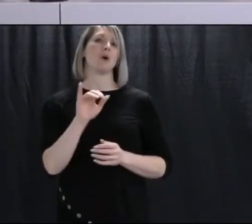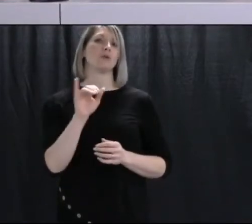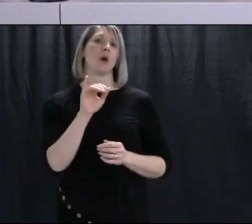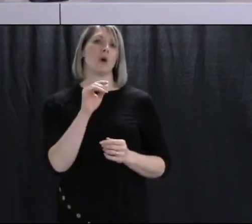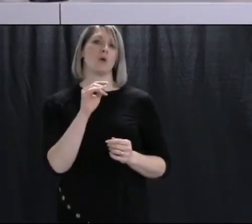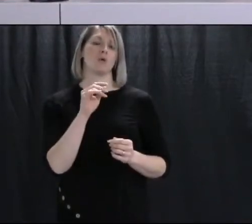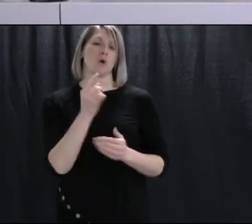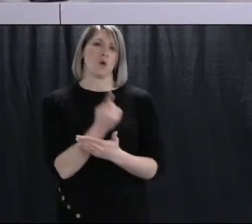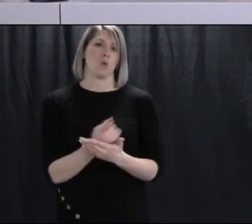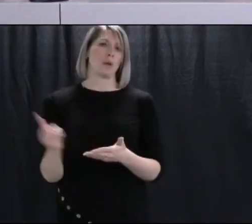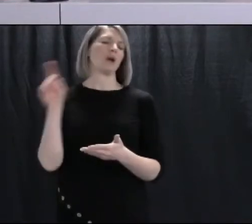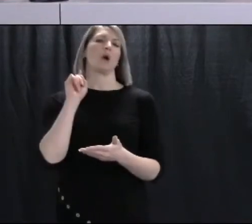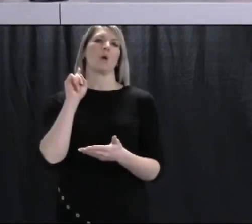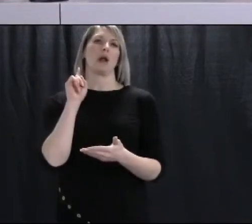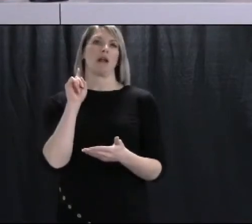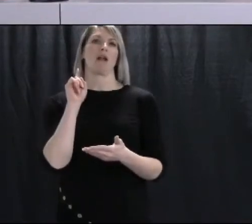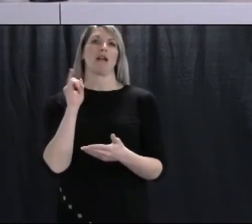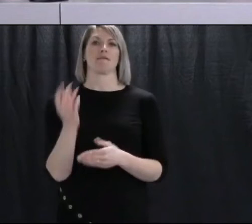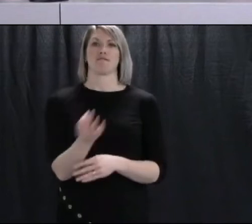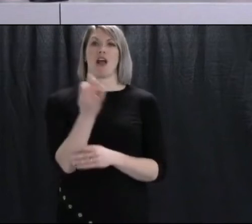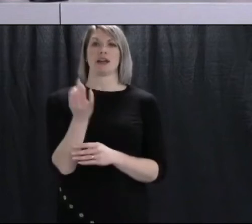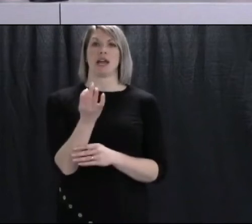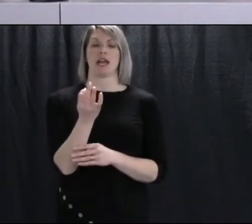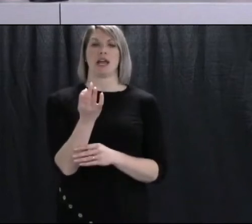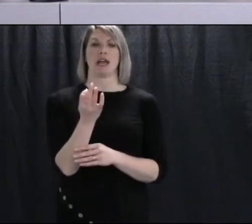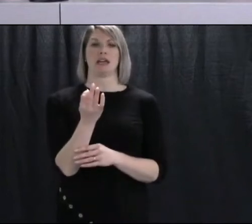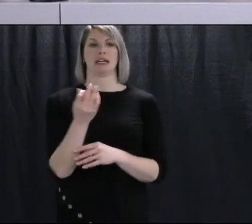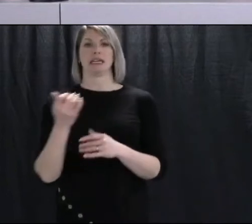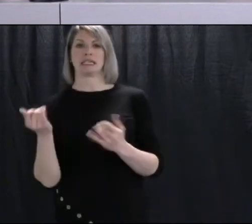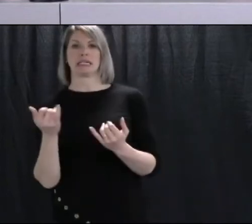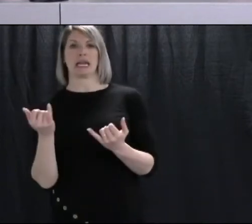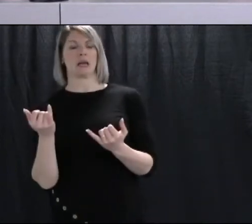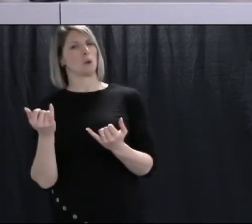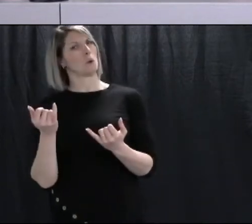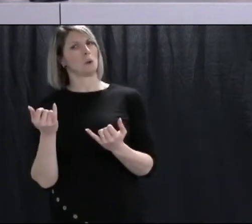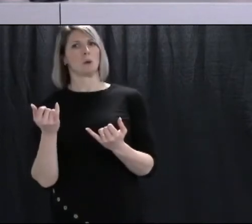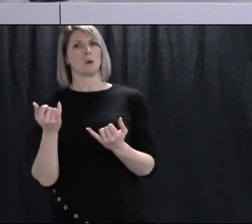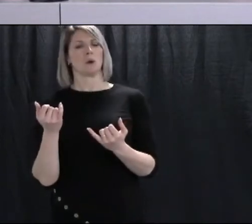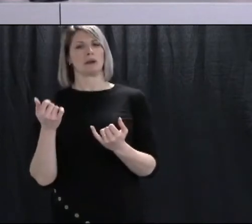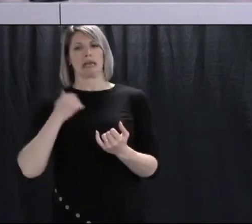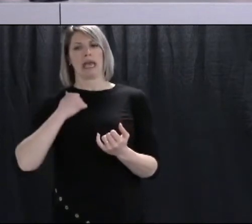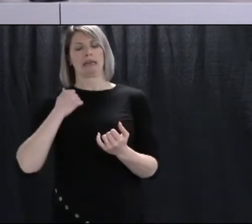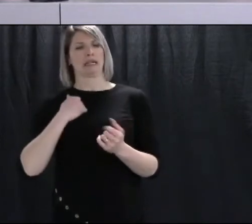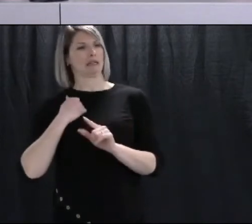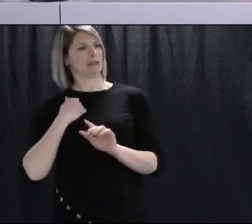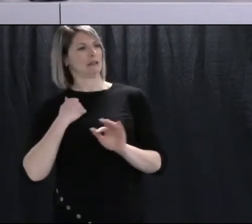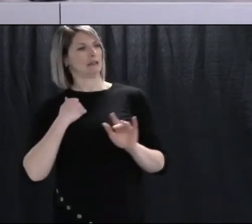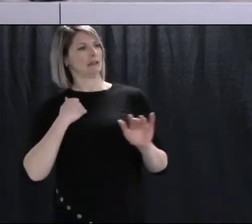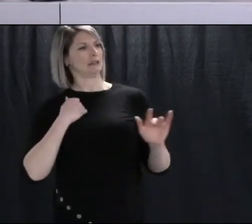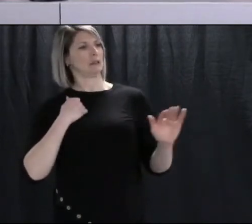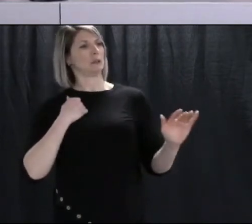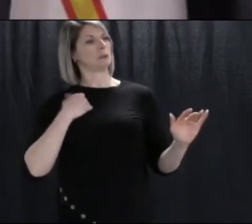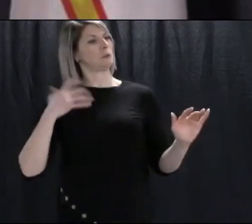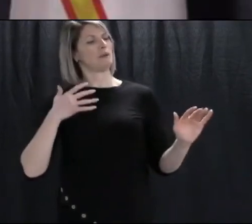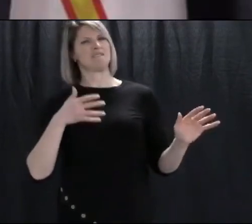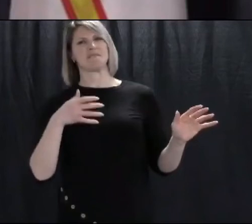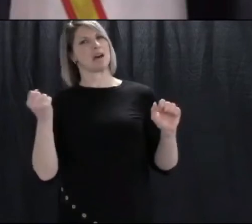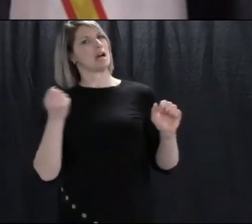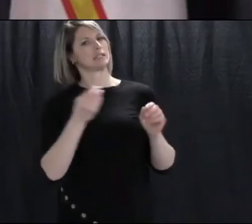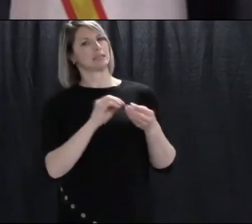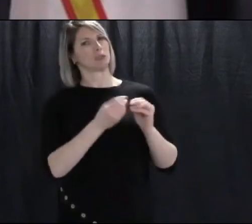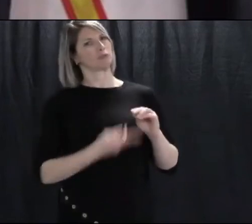Friday, so a little over a week ago to where we are today, it's a very different country. So these things are very fluid. They evolve quickly,